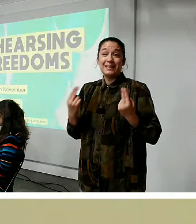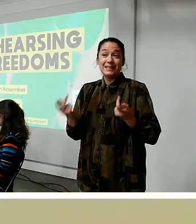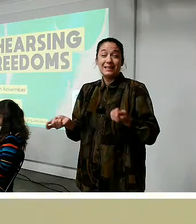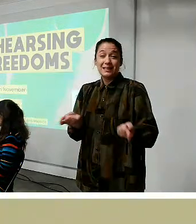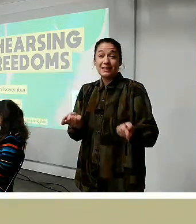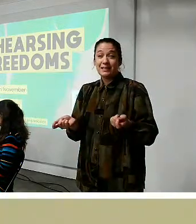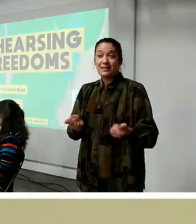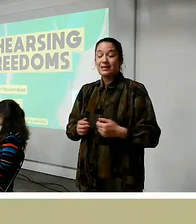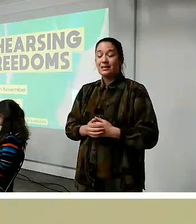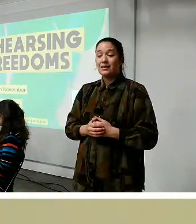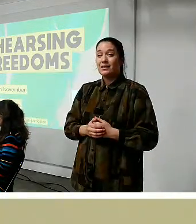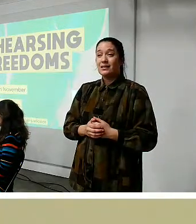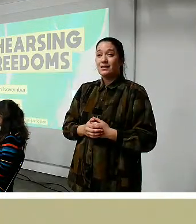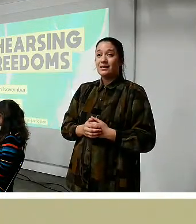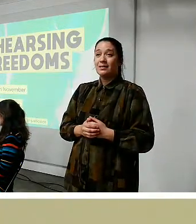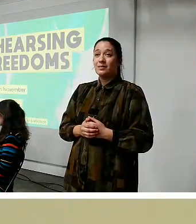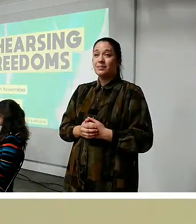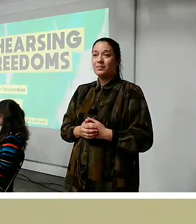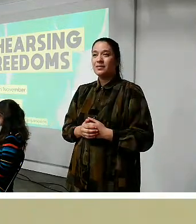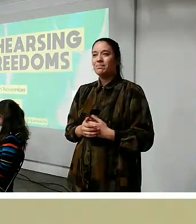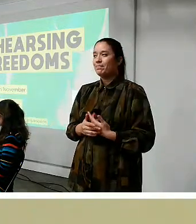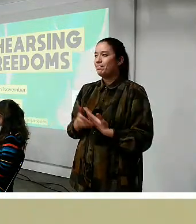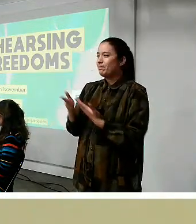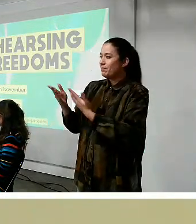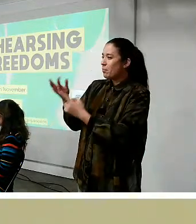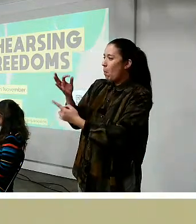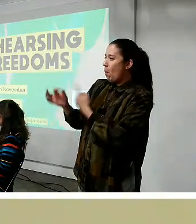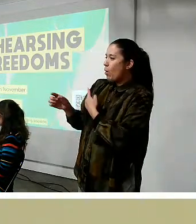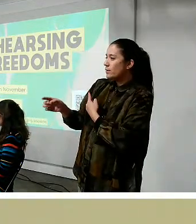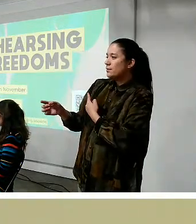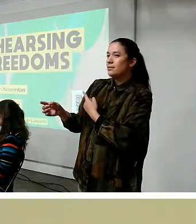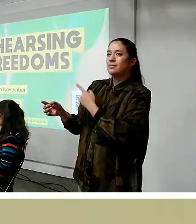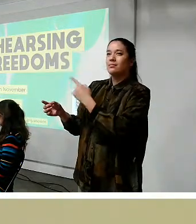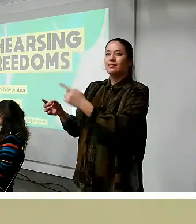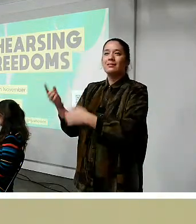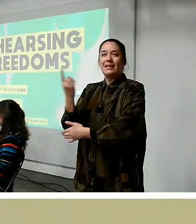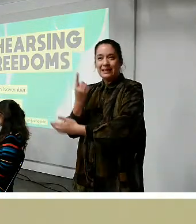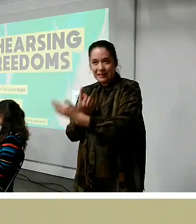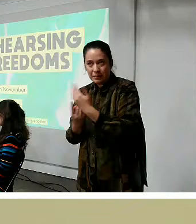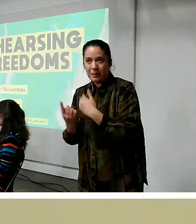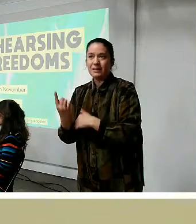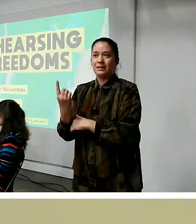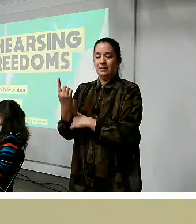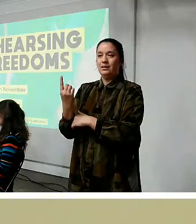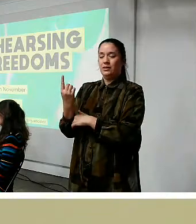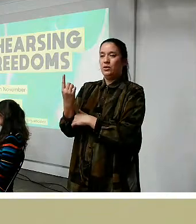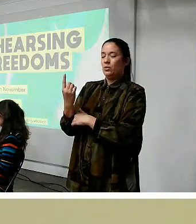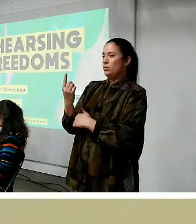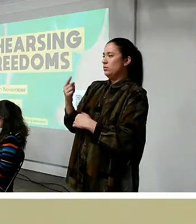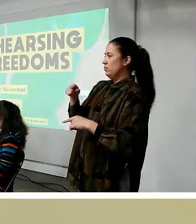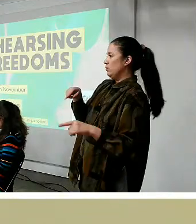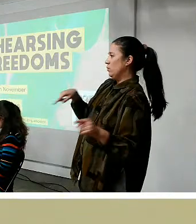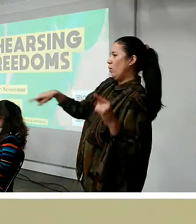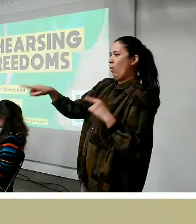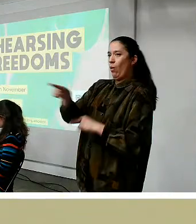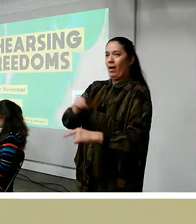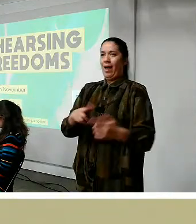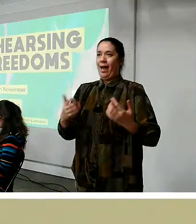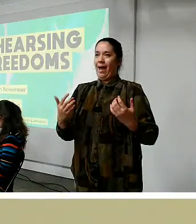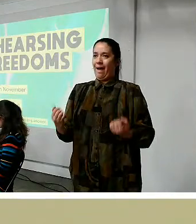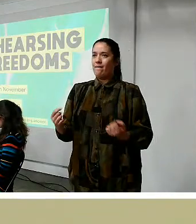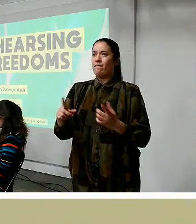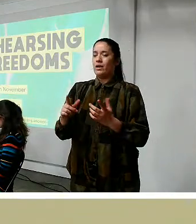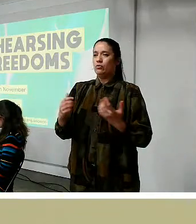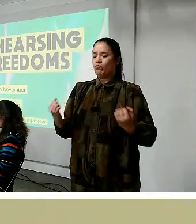point, Tim, about interdependence, and not everybody has the same agency as others, but that there is certainly a case for